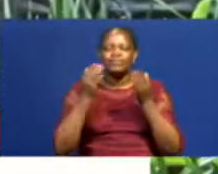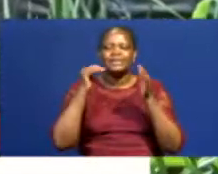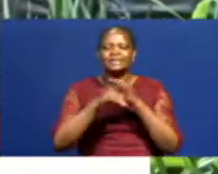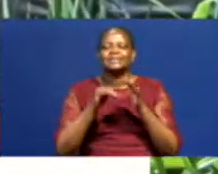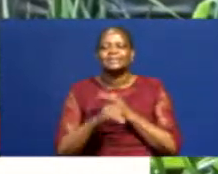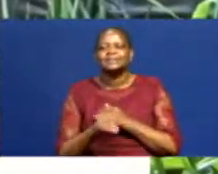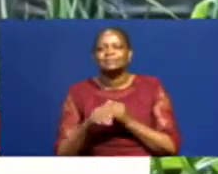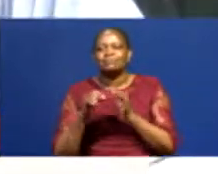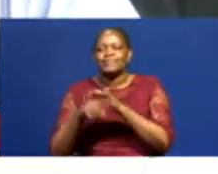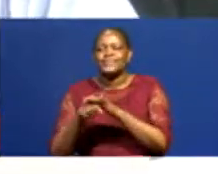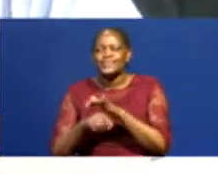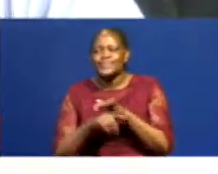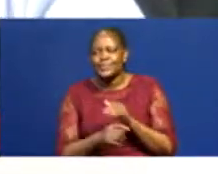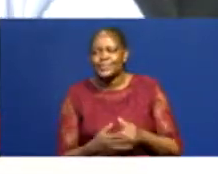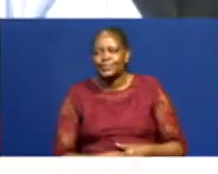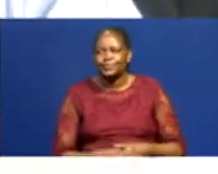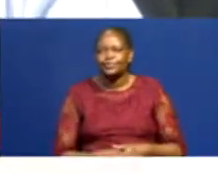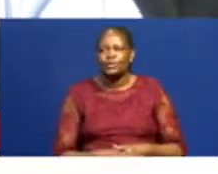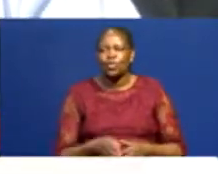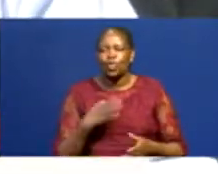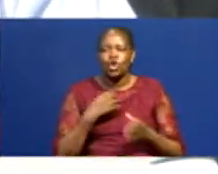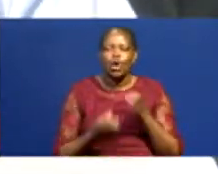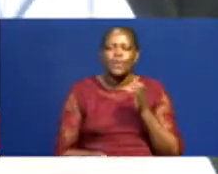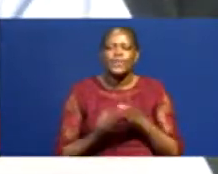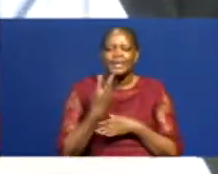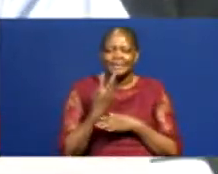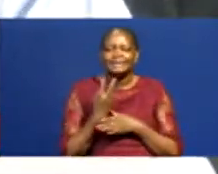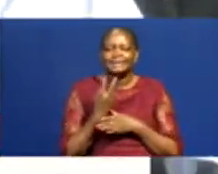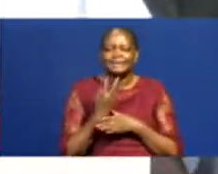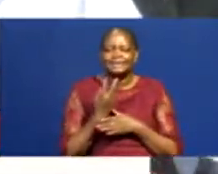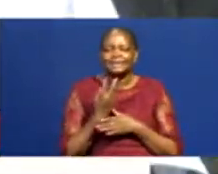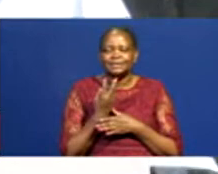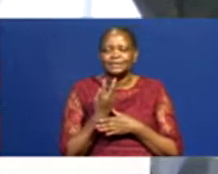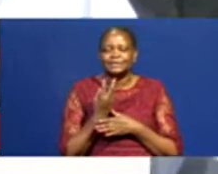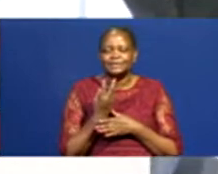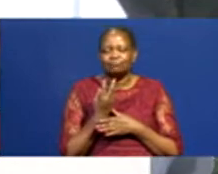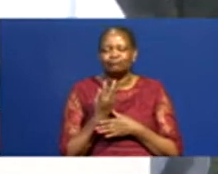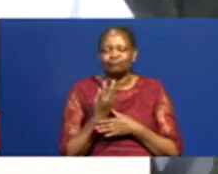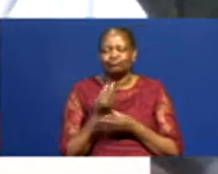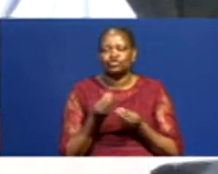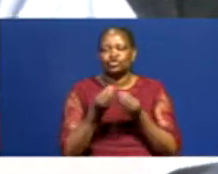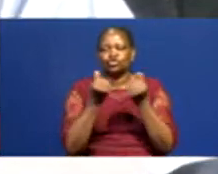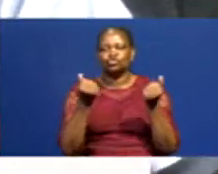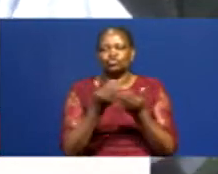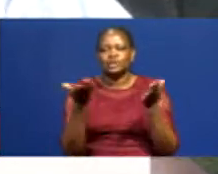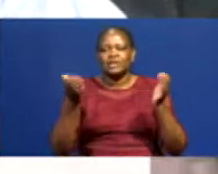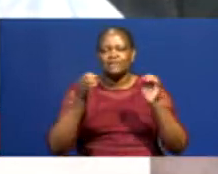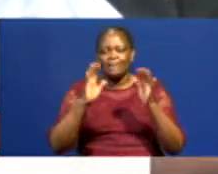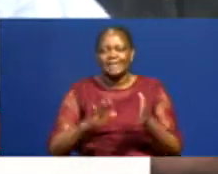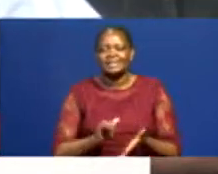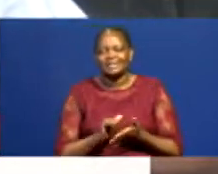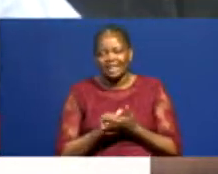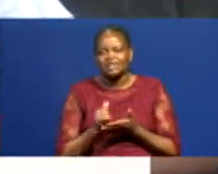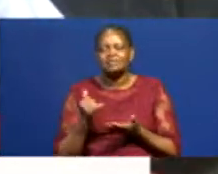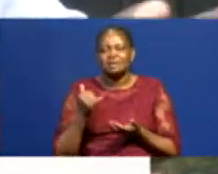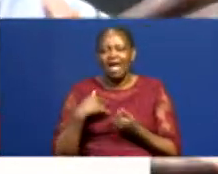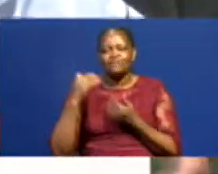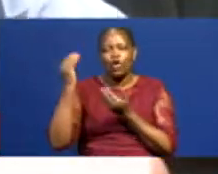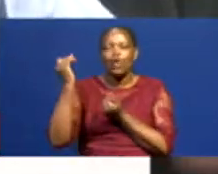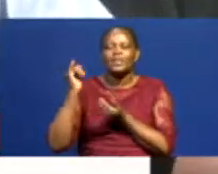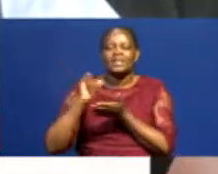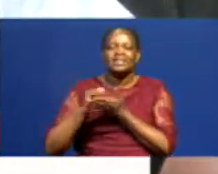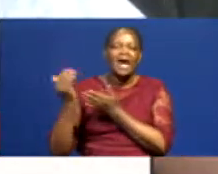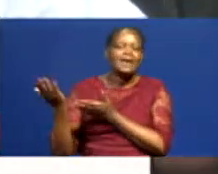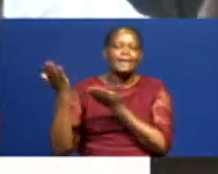of seedlings. We want to create a sigh of relief in these farmers so that at least there's some hope they can bring